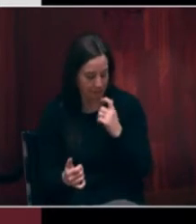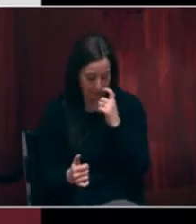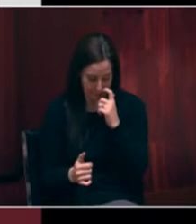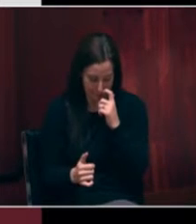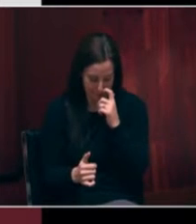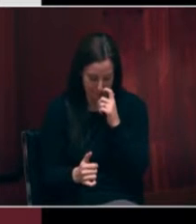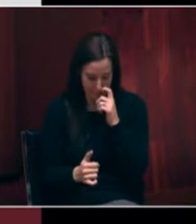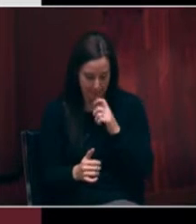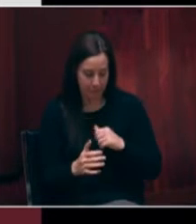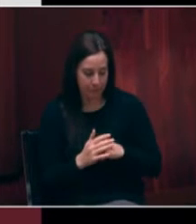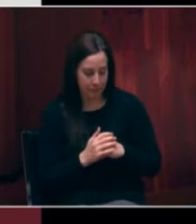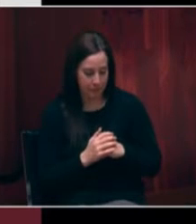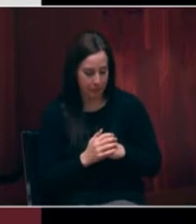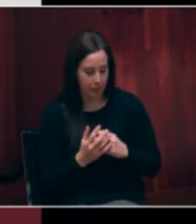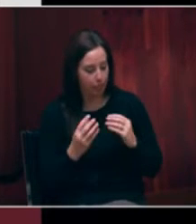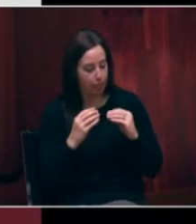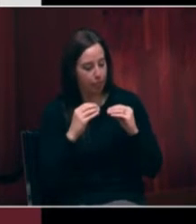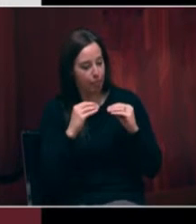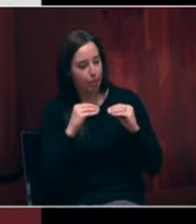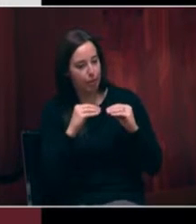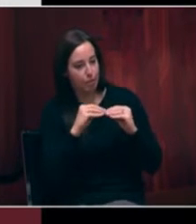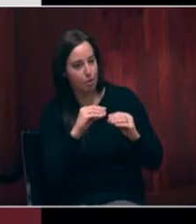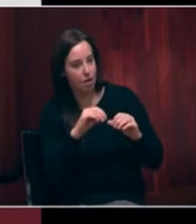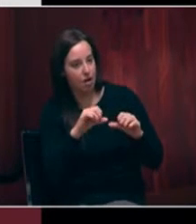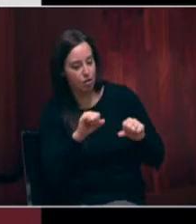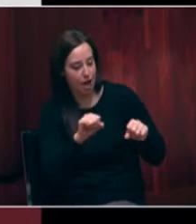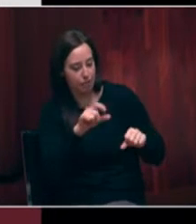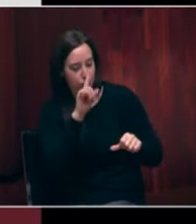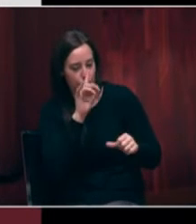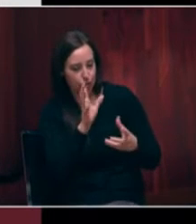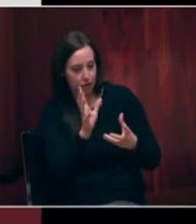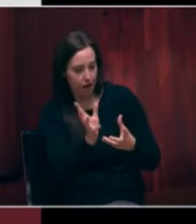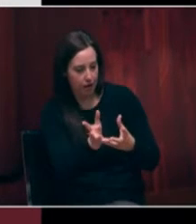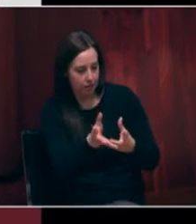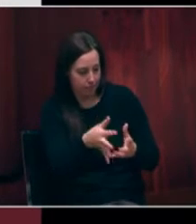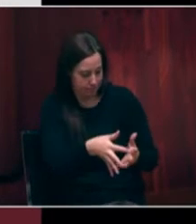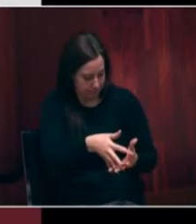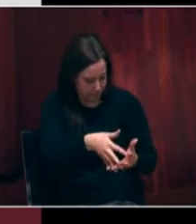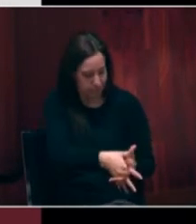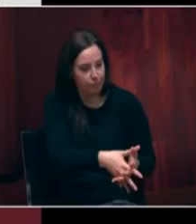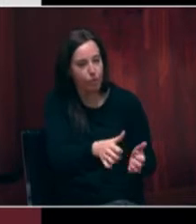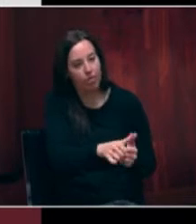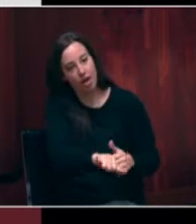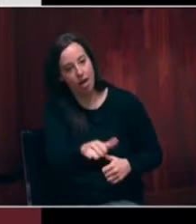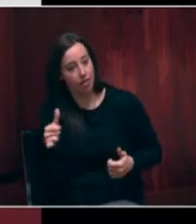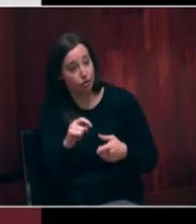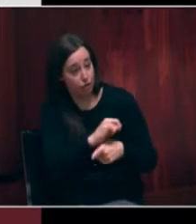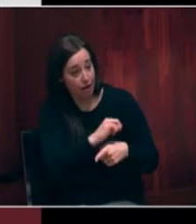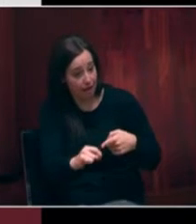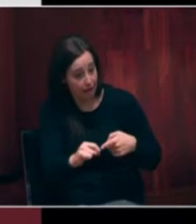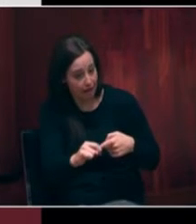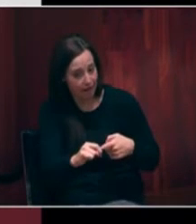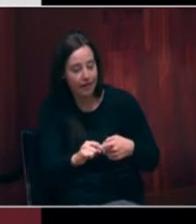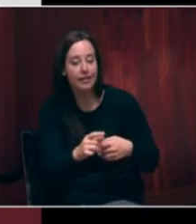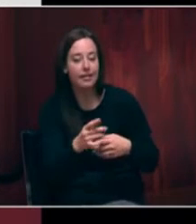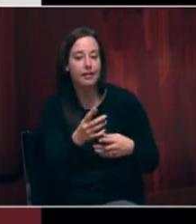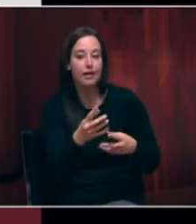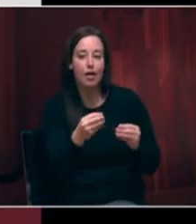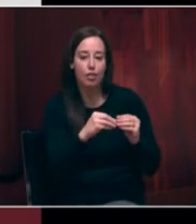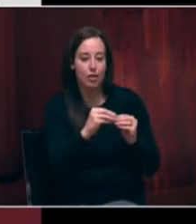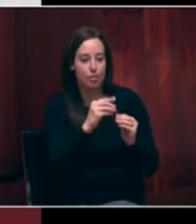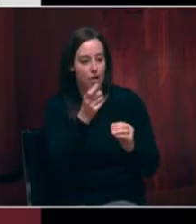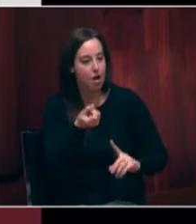job, the more effective it will be. If you build another requirement that's a standalone, that doesn't connect to the actual work I do